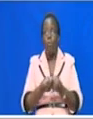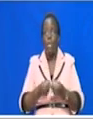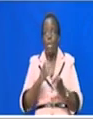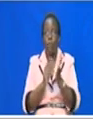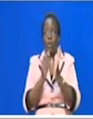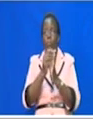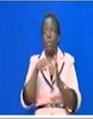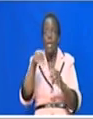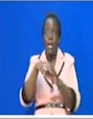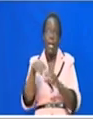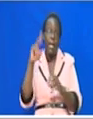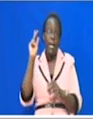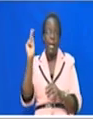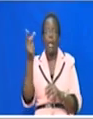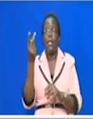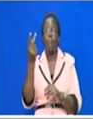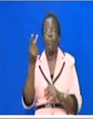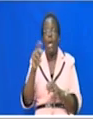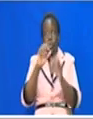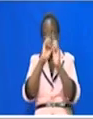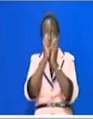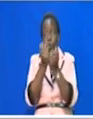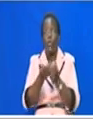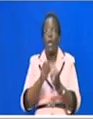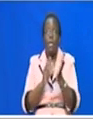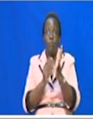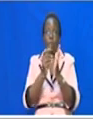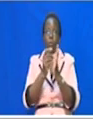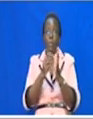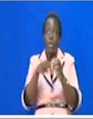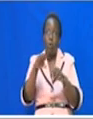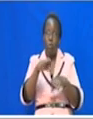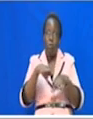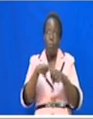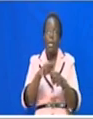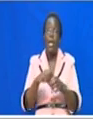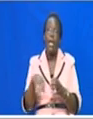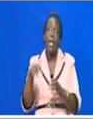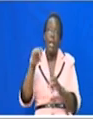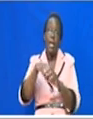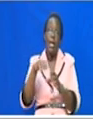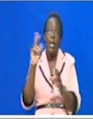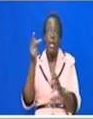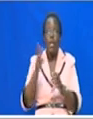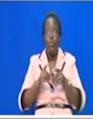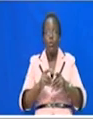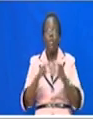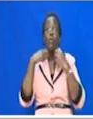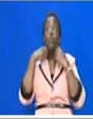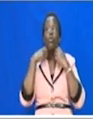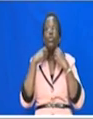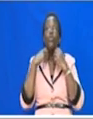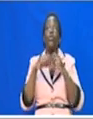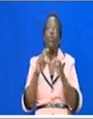colonial period. Social and economic developments in Kenya during the colonial period. And then you go to the